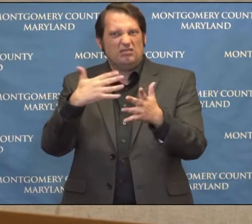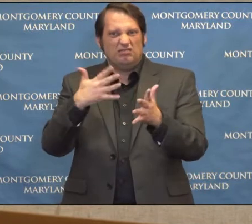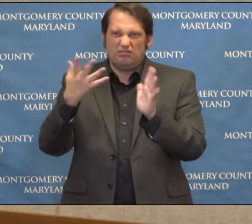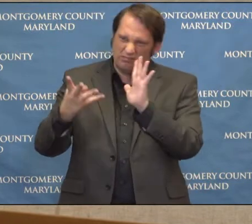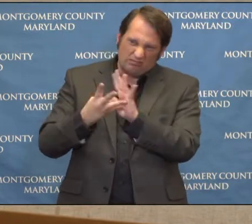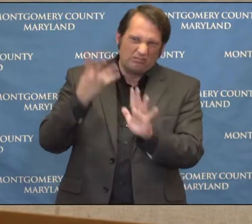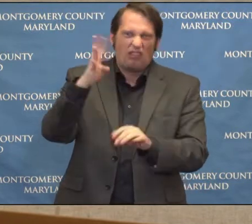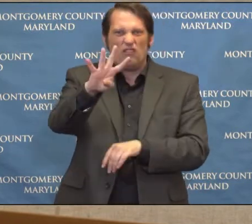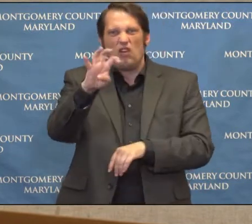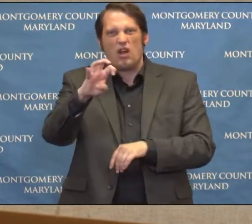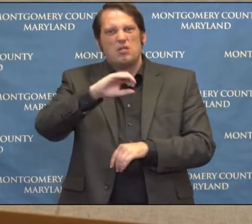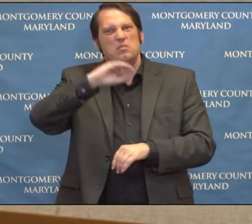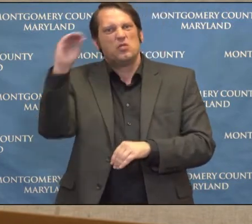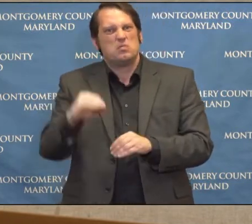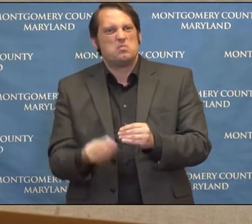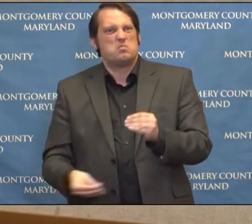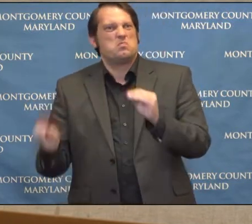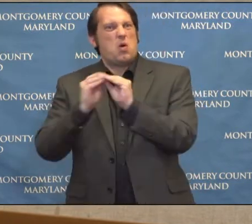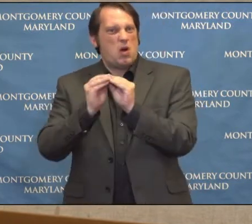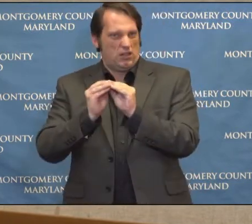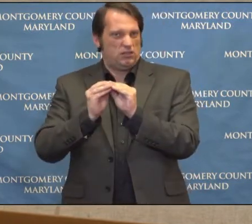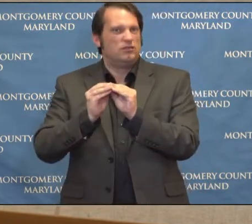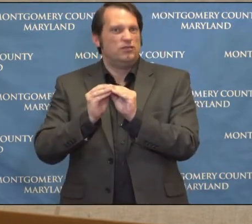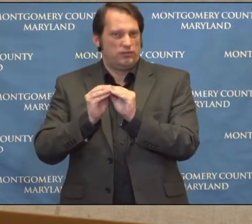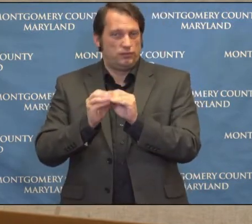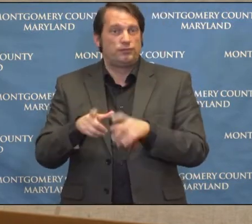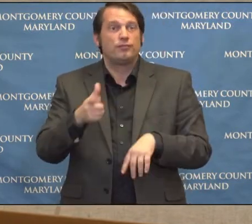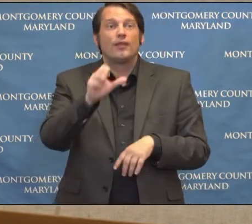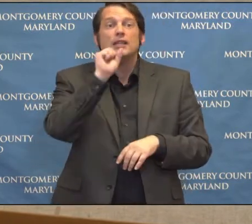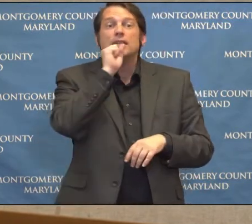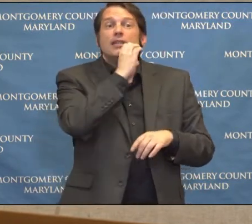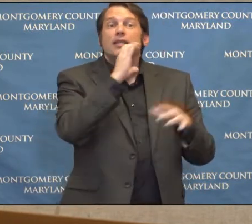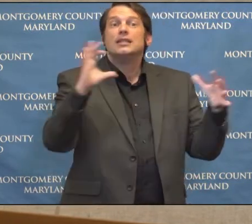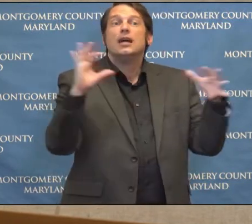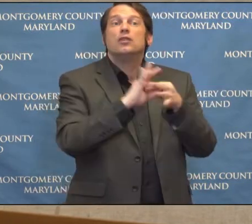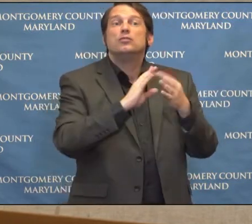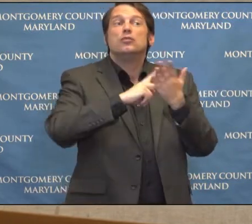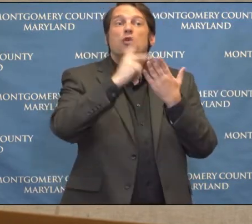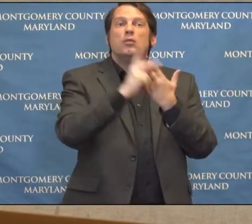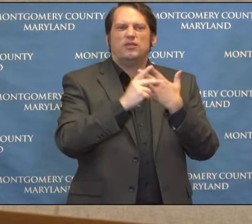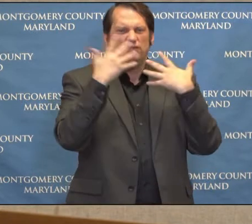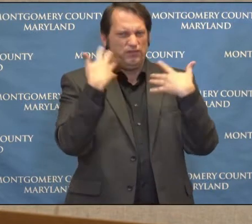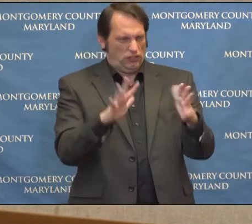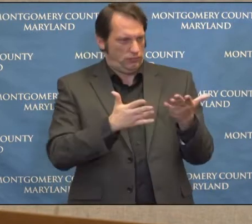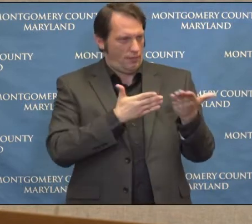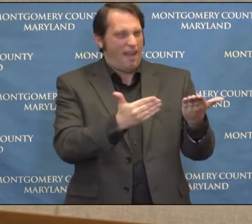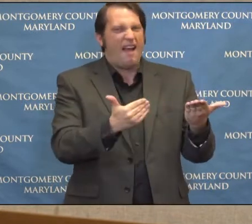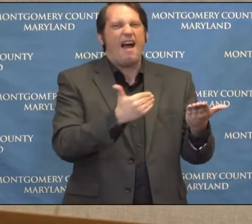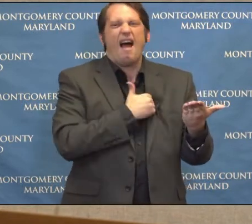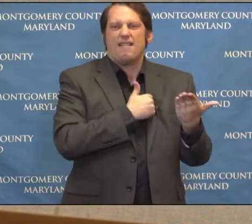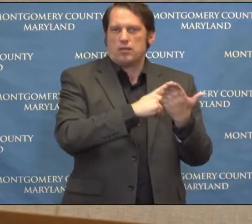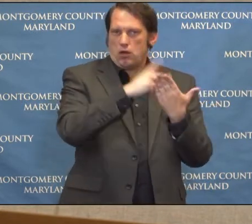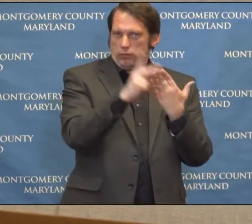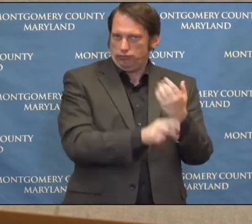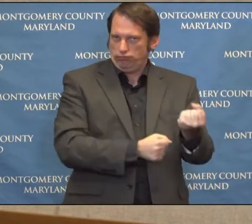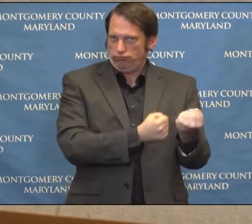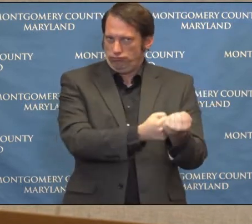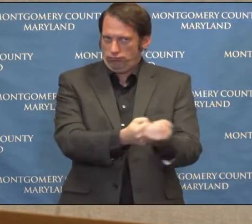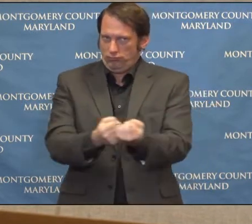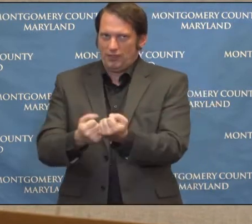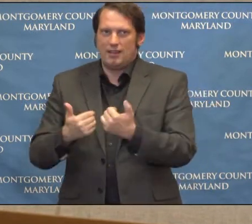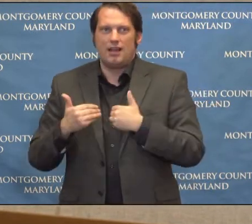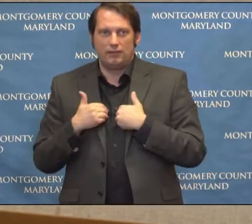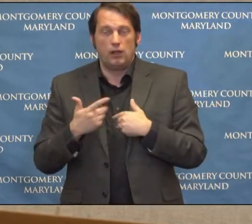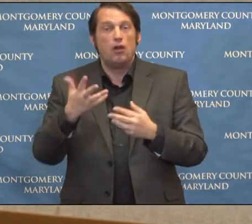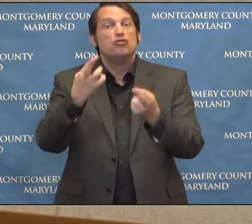senior connection programs offer valuable support for that as well. And so to learn more about this, in addition to resources that are on our website, which